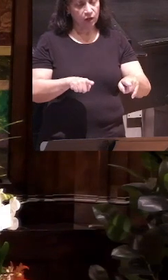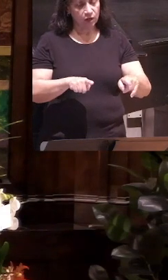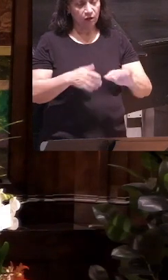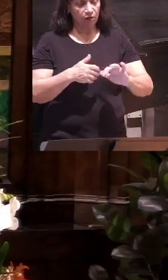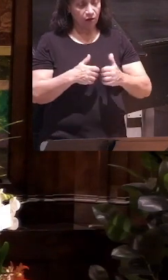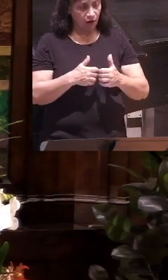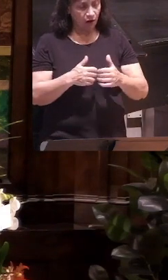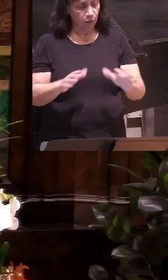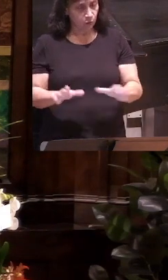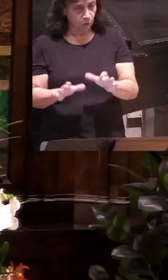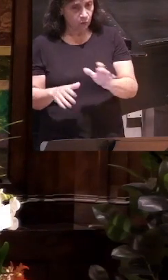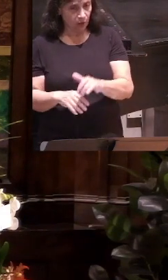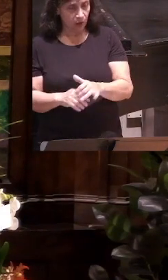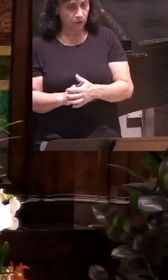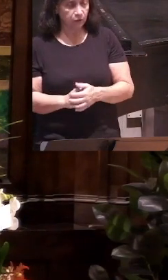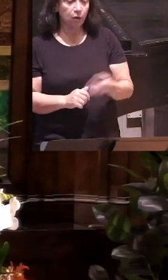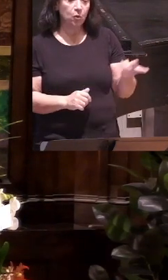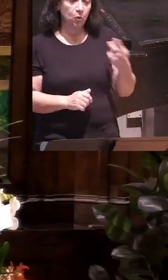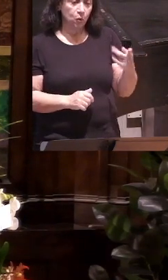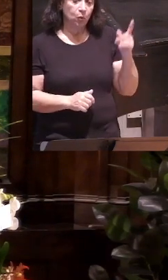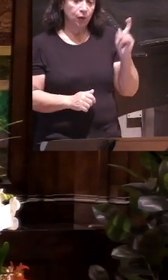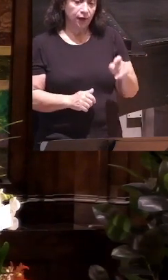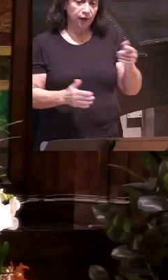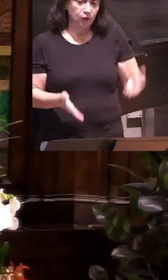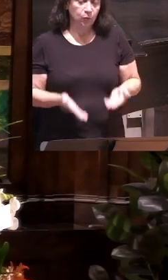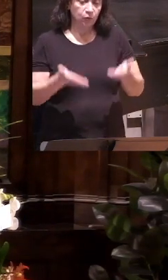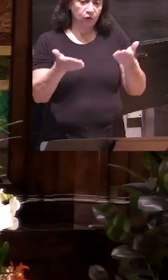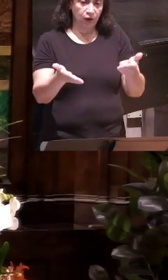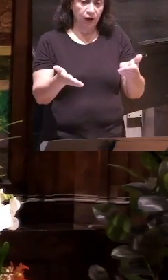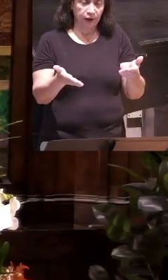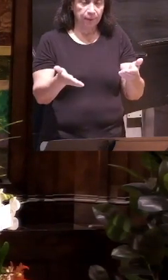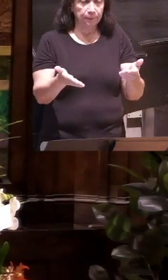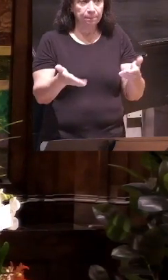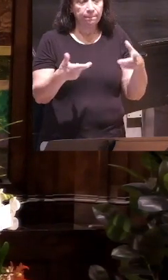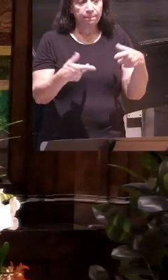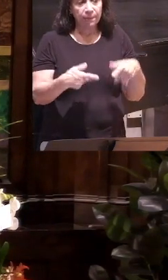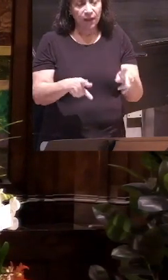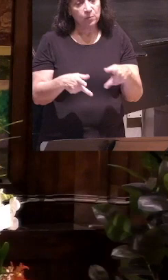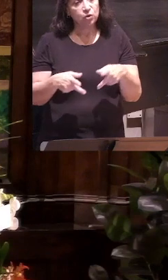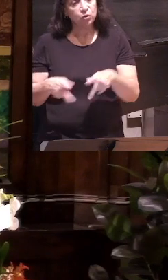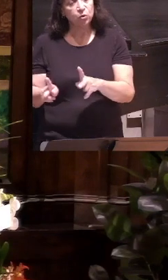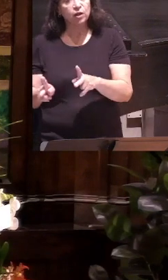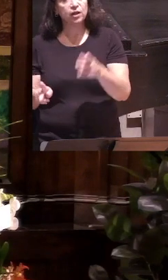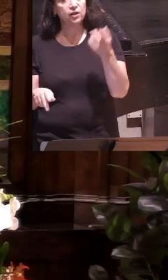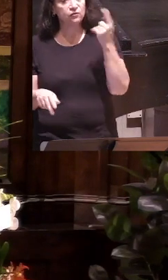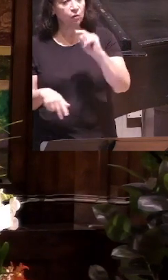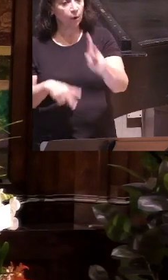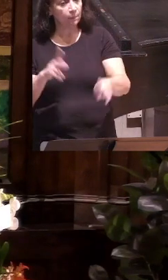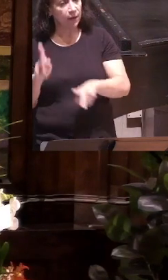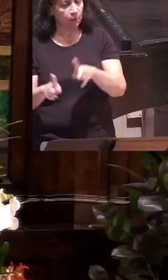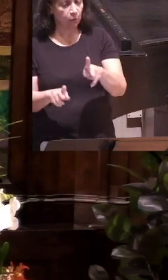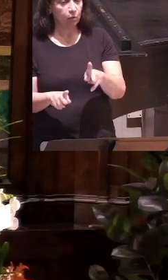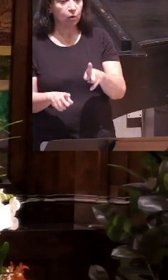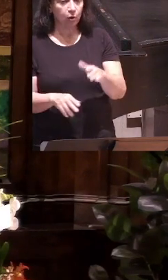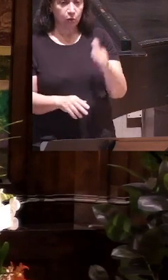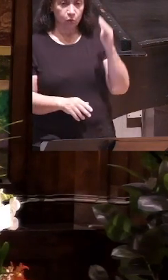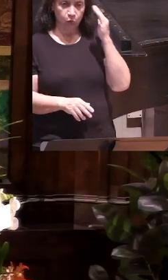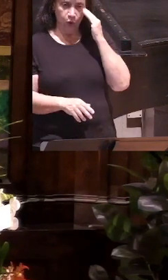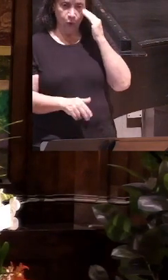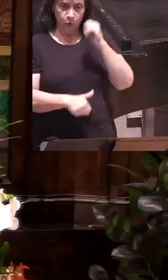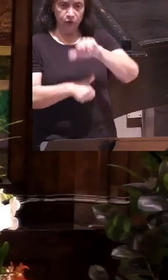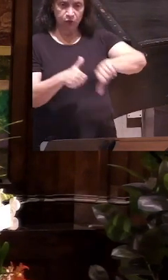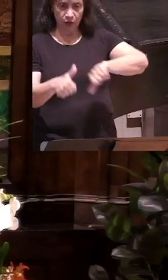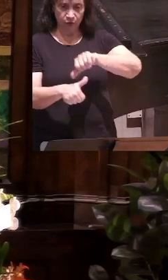this, we really needed to provide opportunity for folks to know each